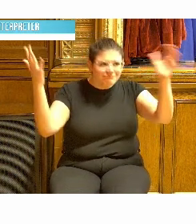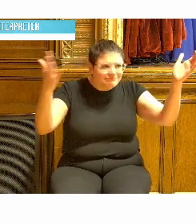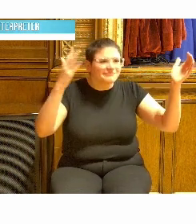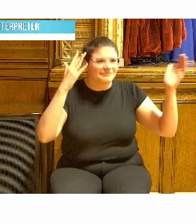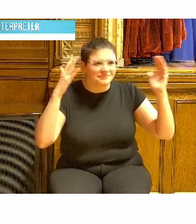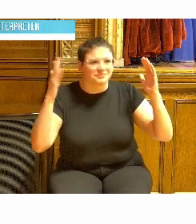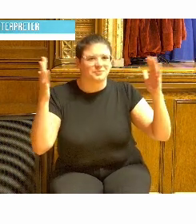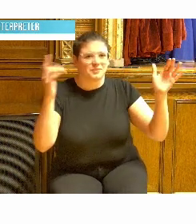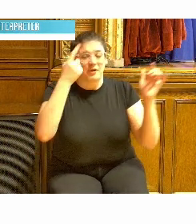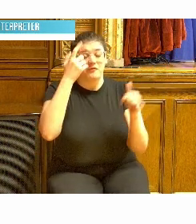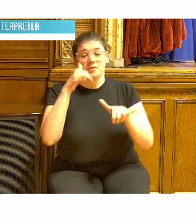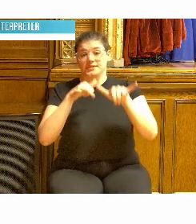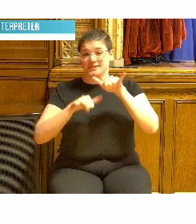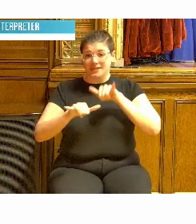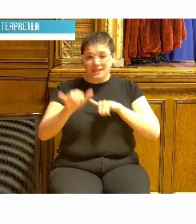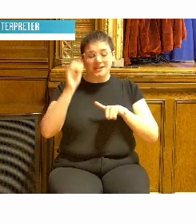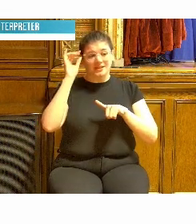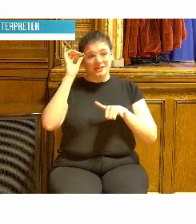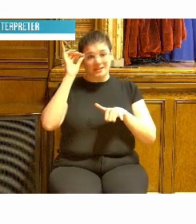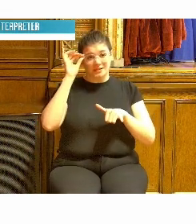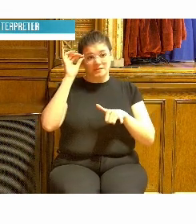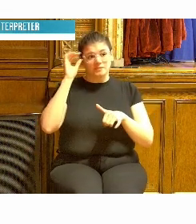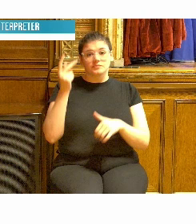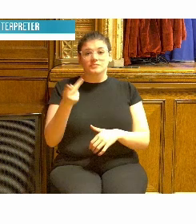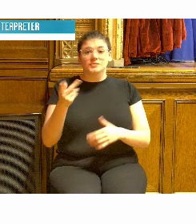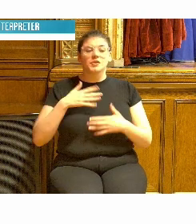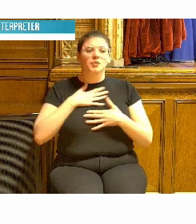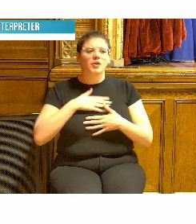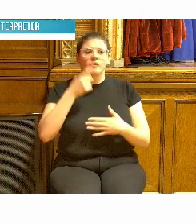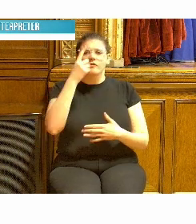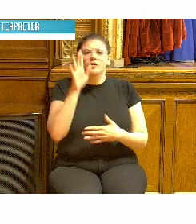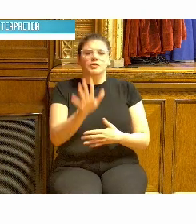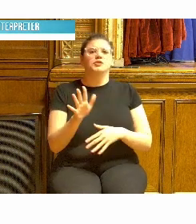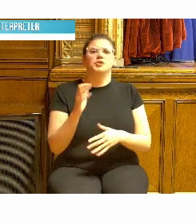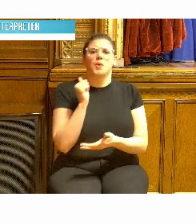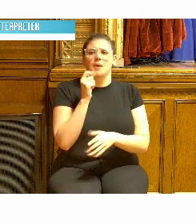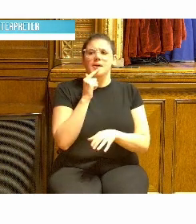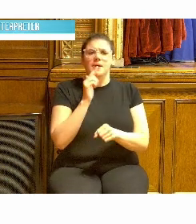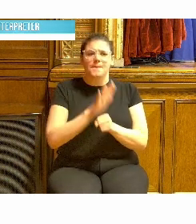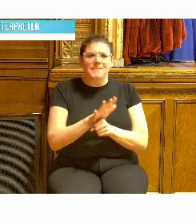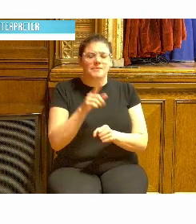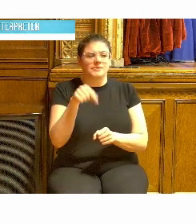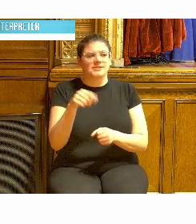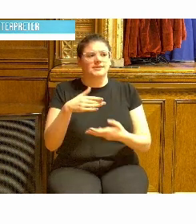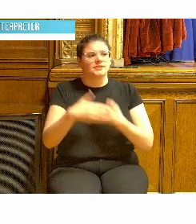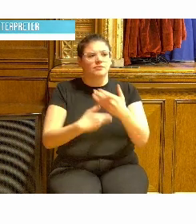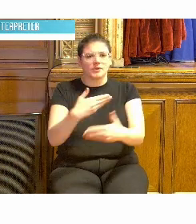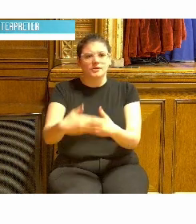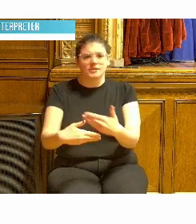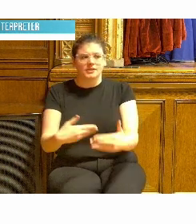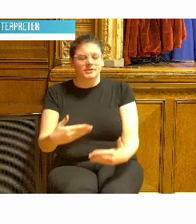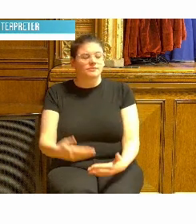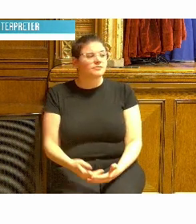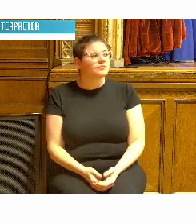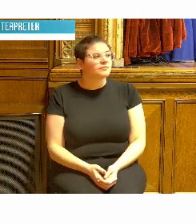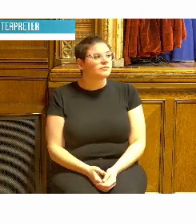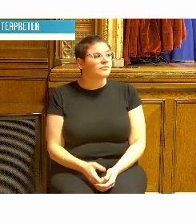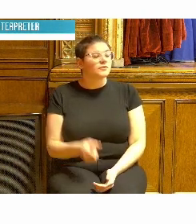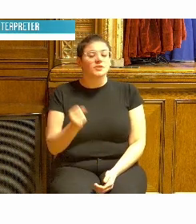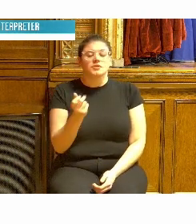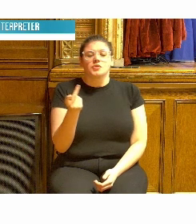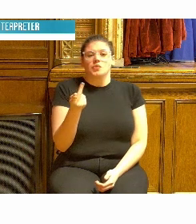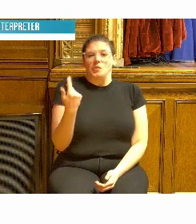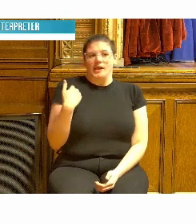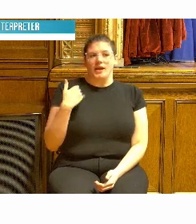for staying. We're grateful for your commitment to this process. And so we have Joyce